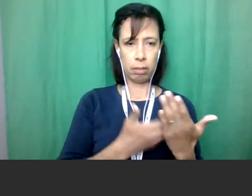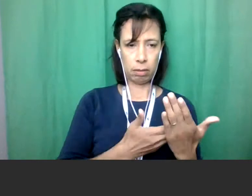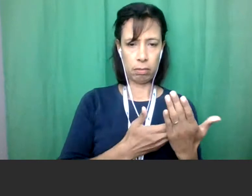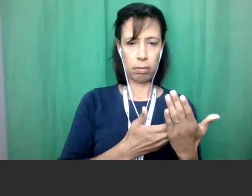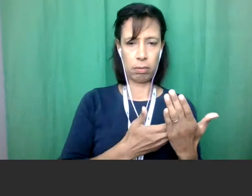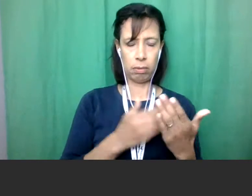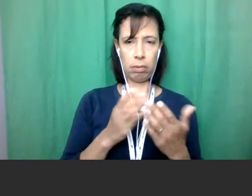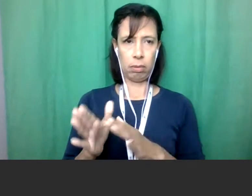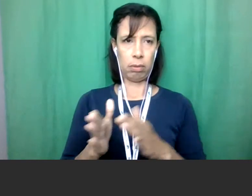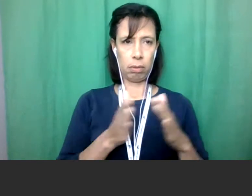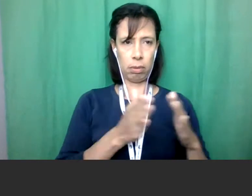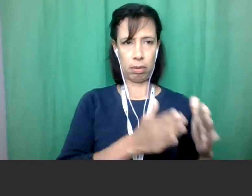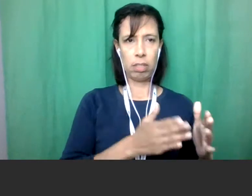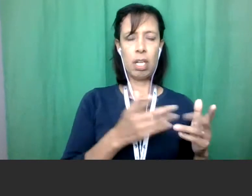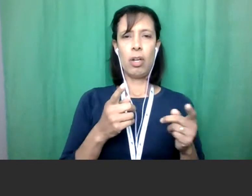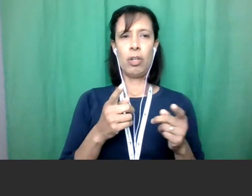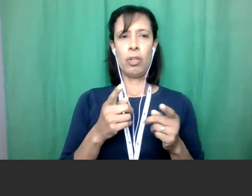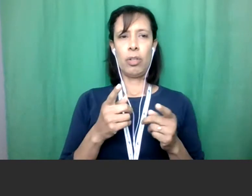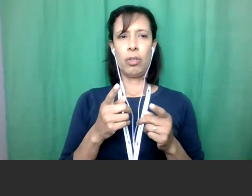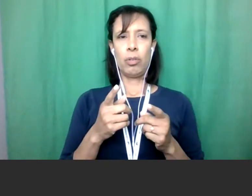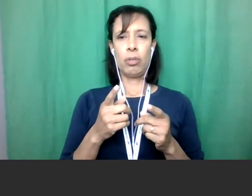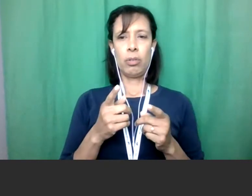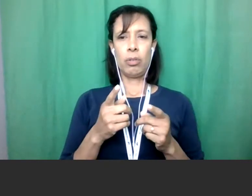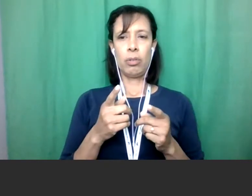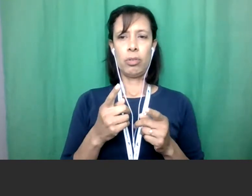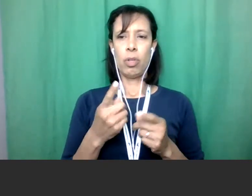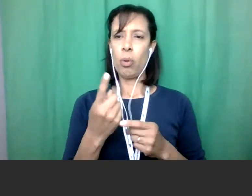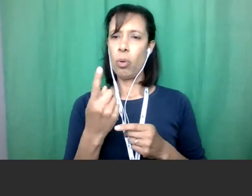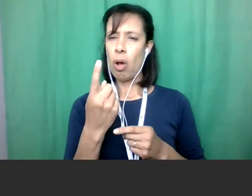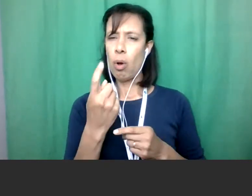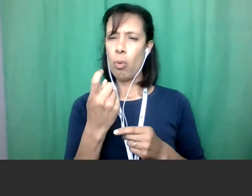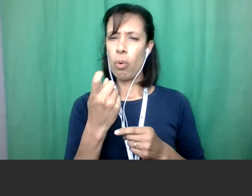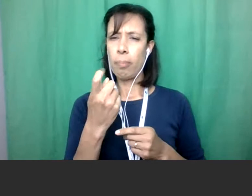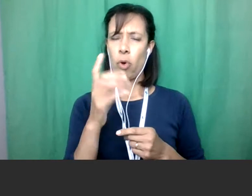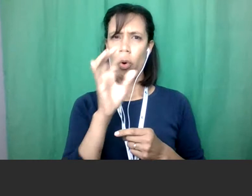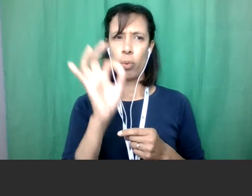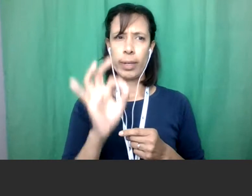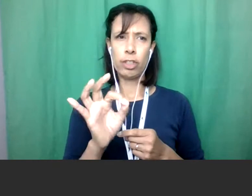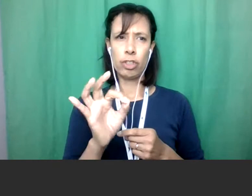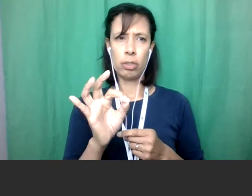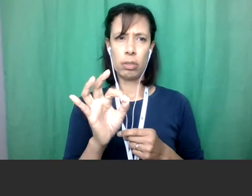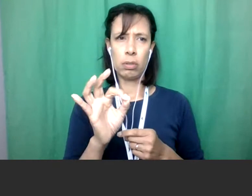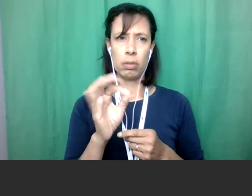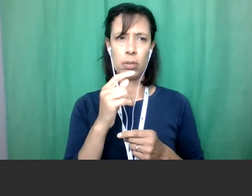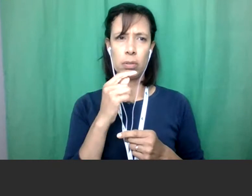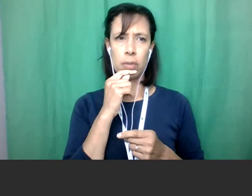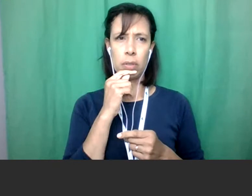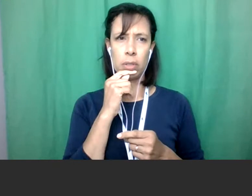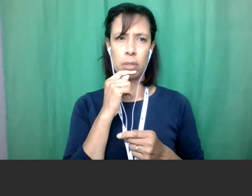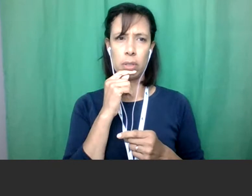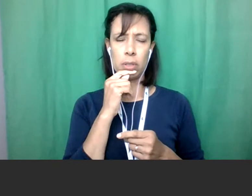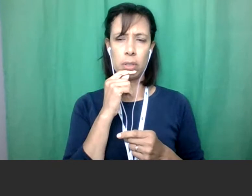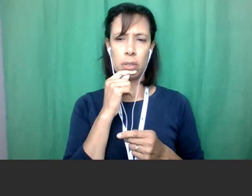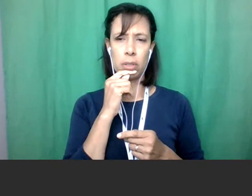the research question. Hang on, I'm going to pick up one more. I'm going to answer Georgia's question, and then I'm going to move on to my next